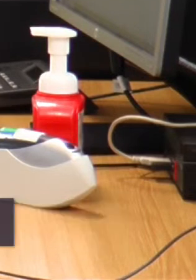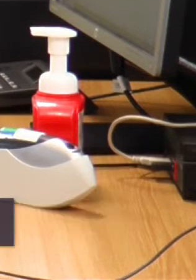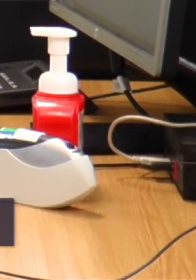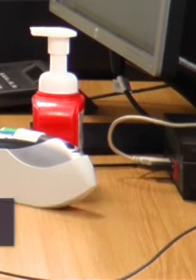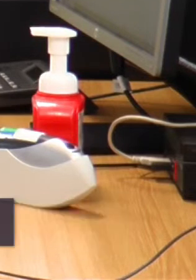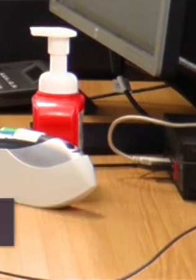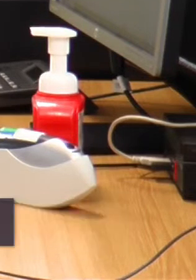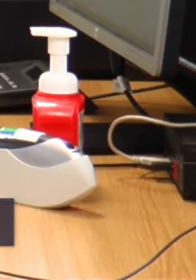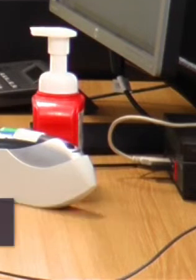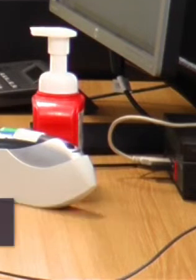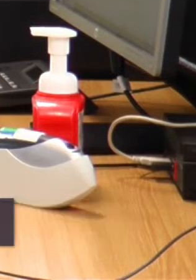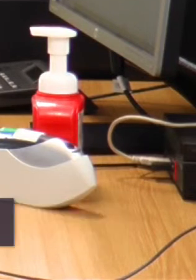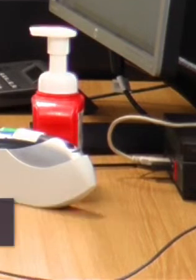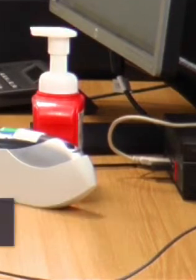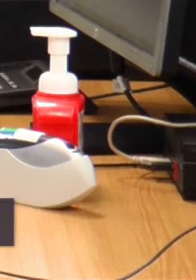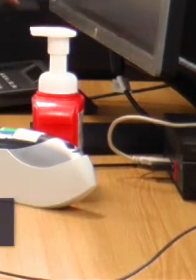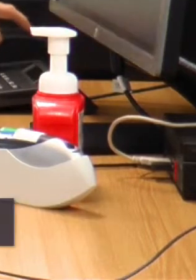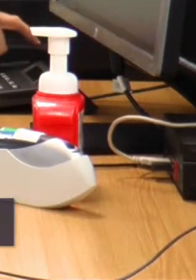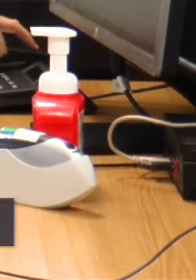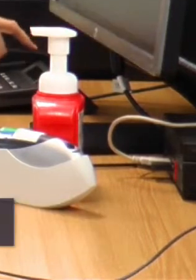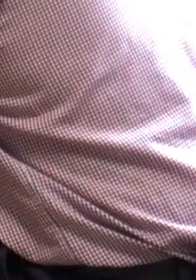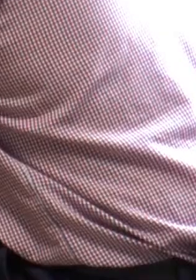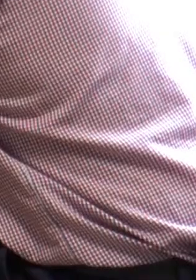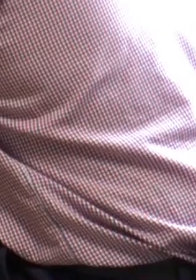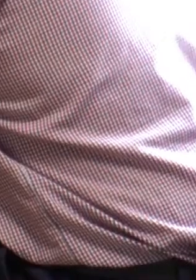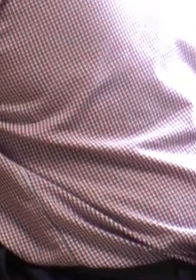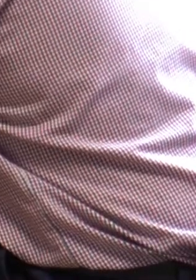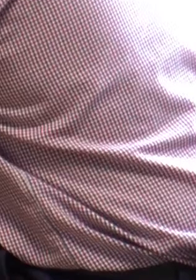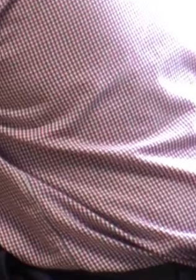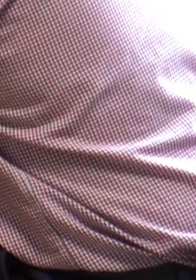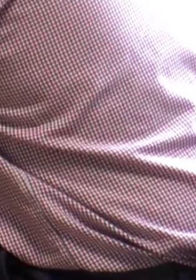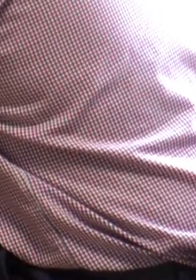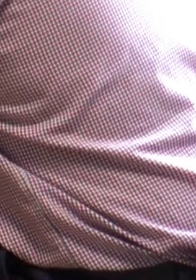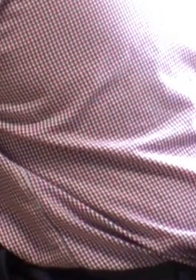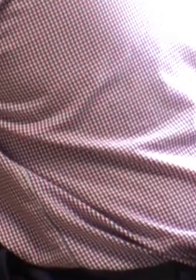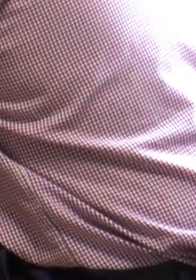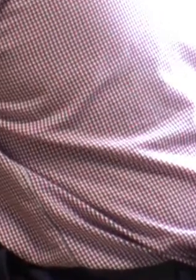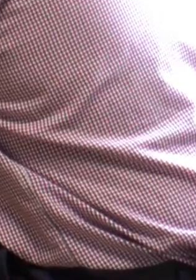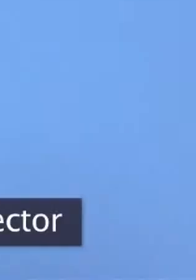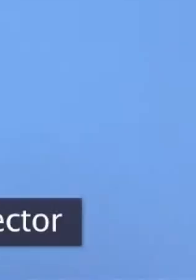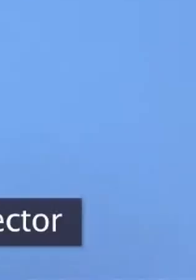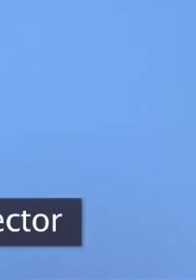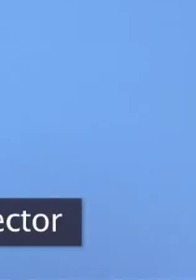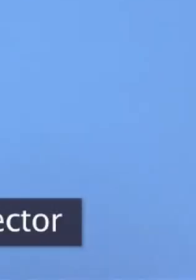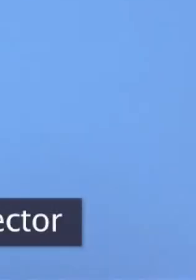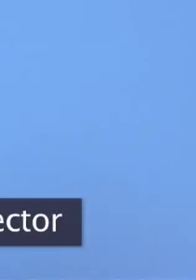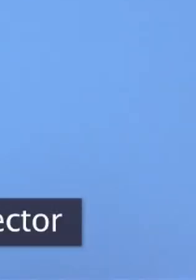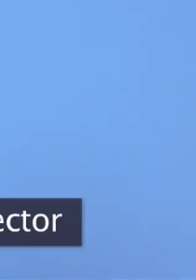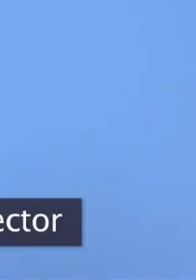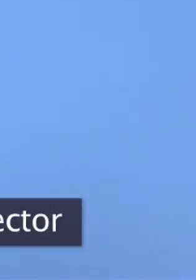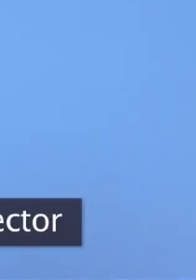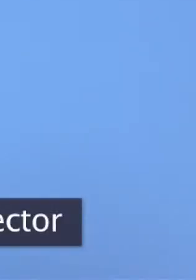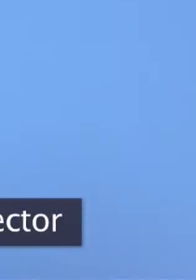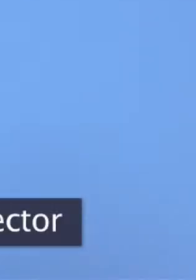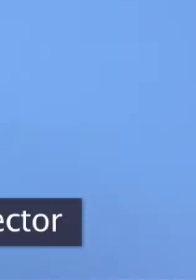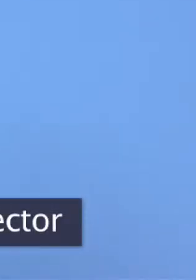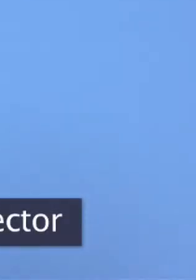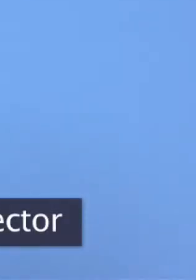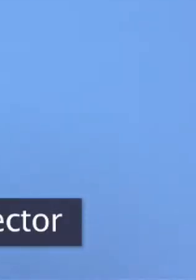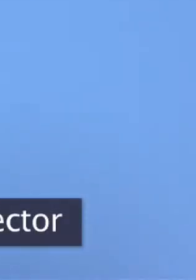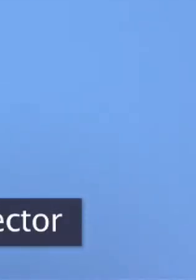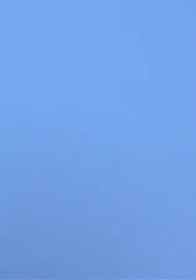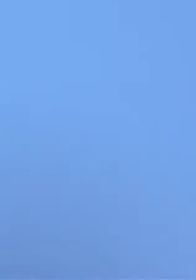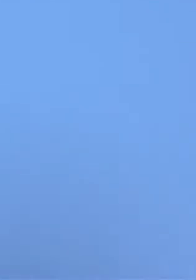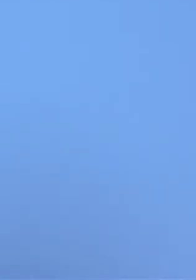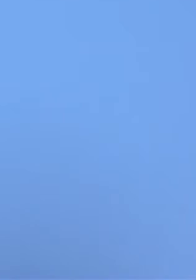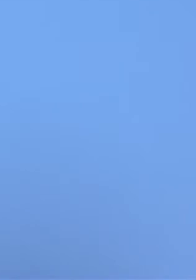video consultation or through a telephone consultation. But it will be based on clinical need. My name is Dr. Peter Scriven. I'm Divisional